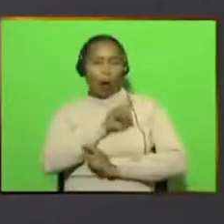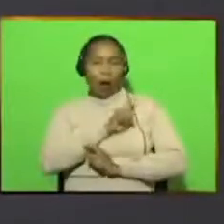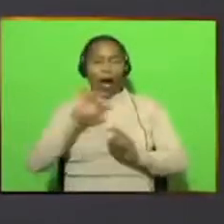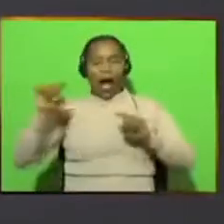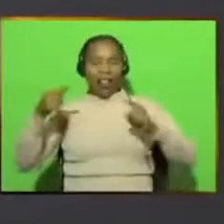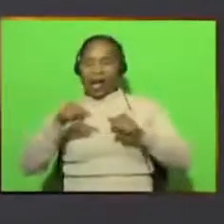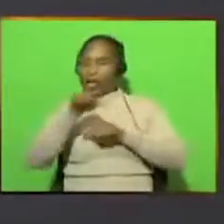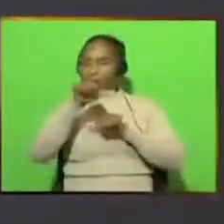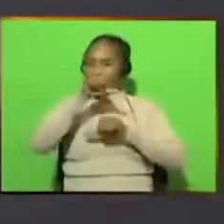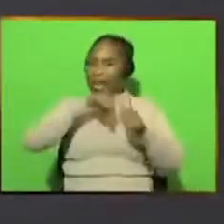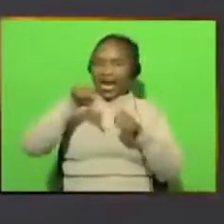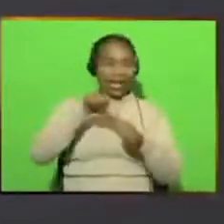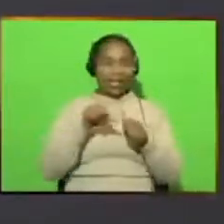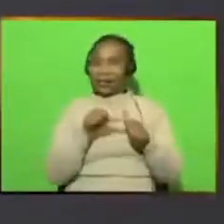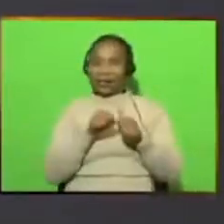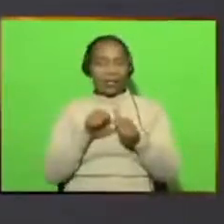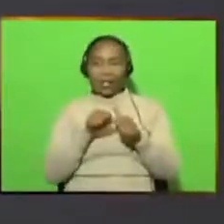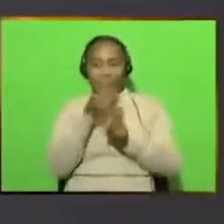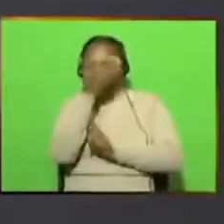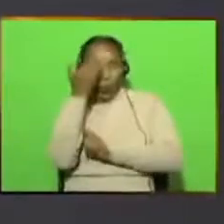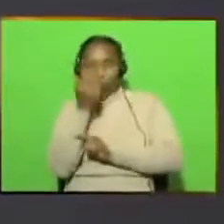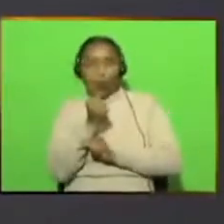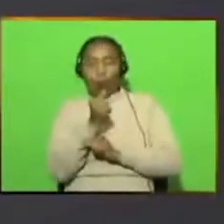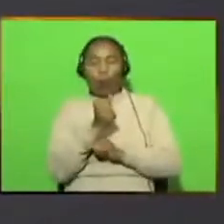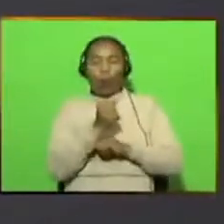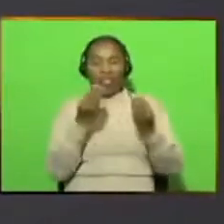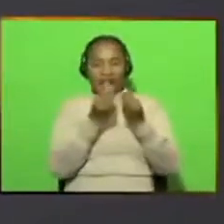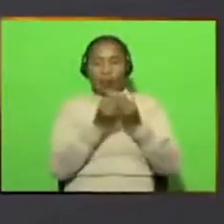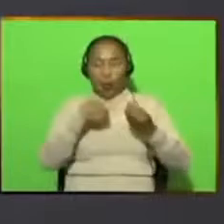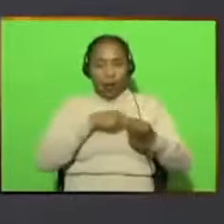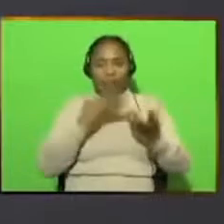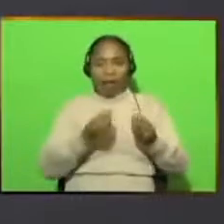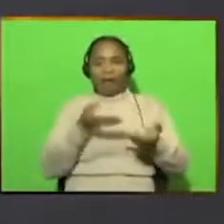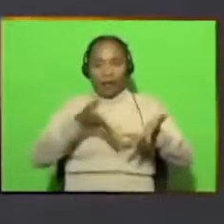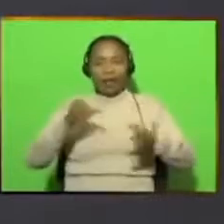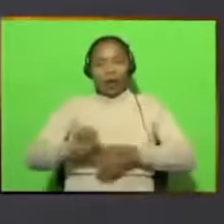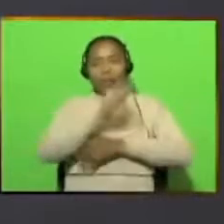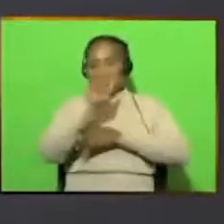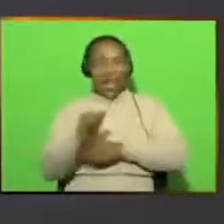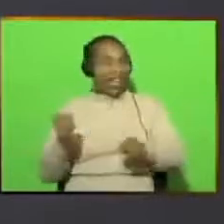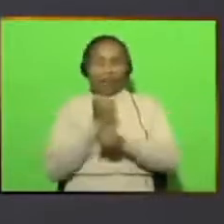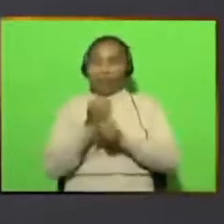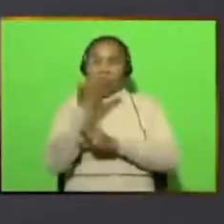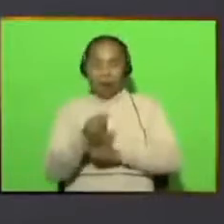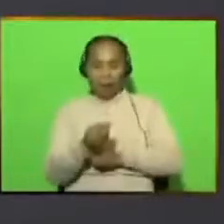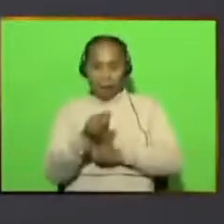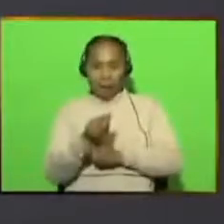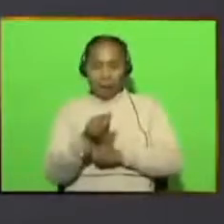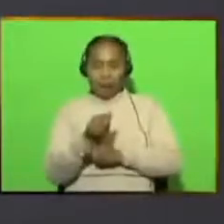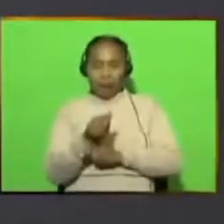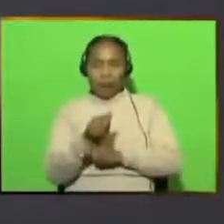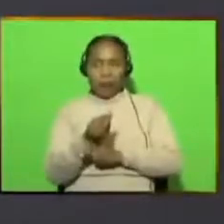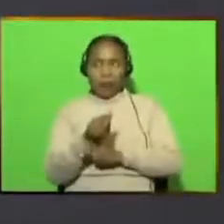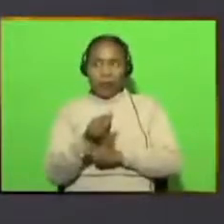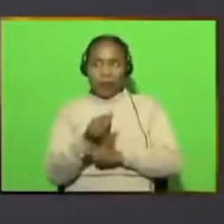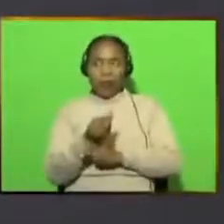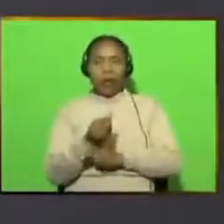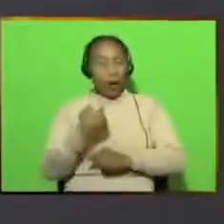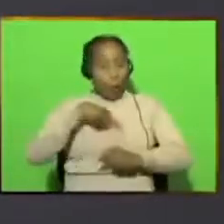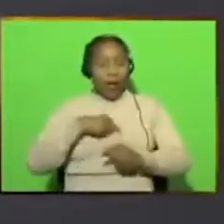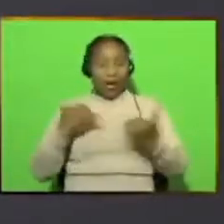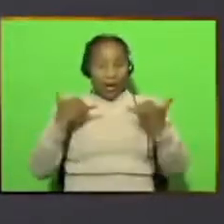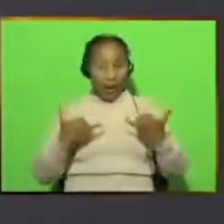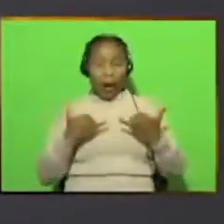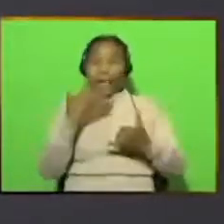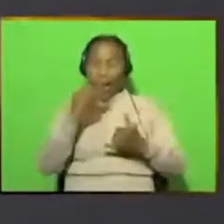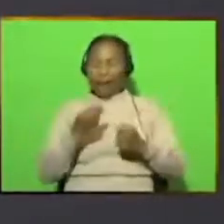fortunate as to have what we have in South Africa. Ours collectively is a very weighty task as